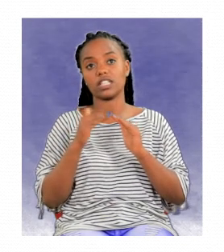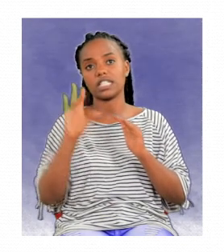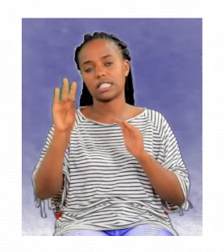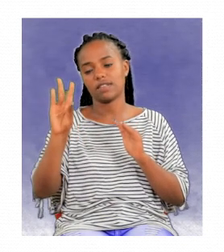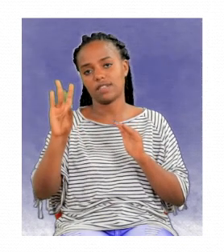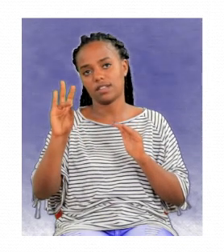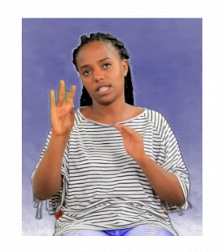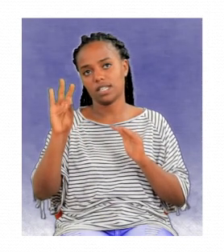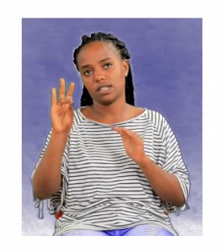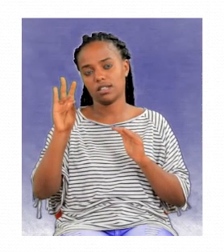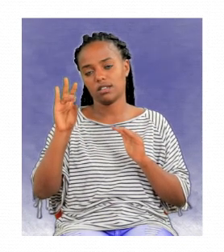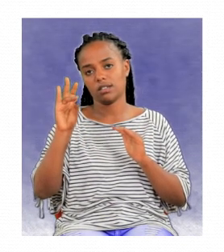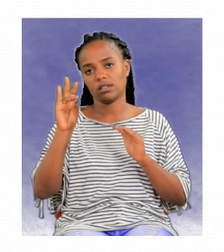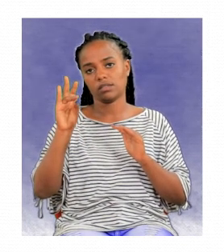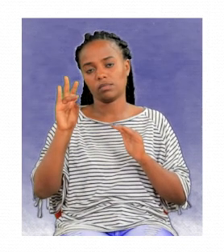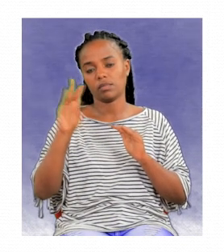7.